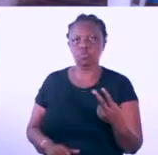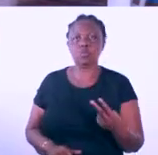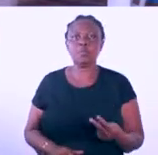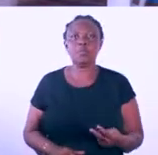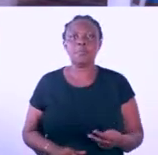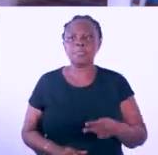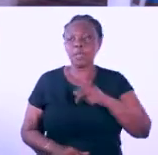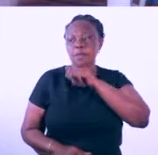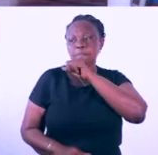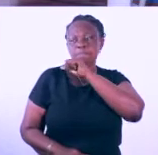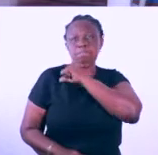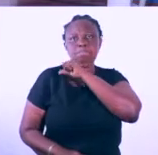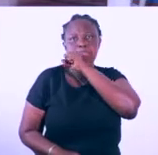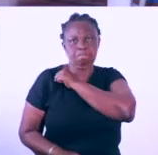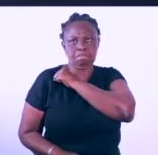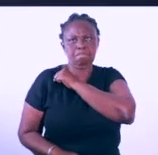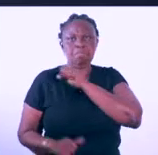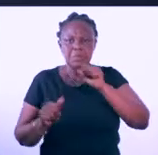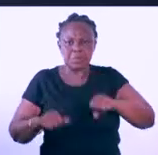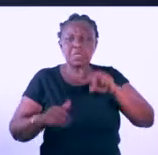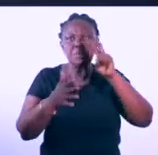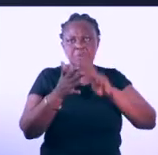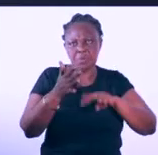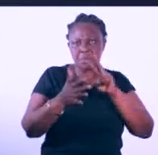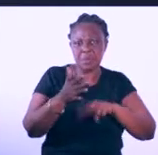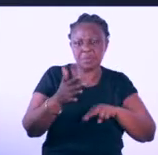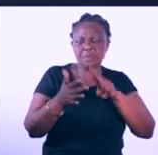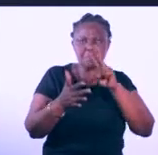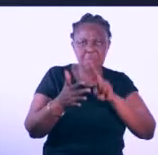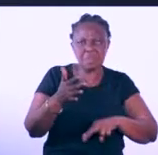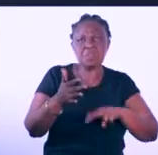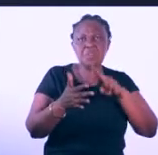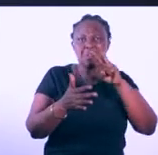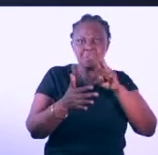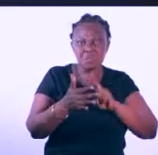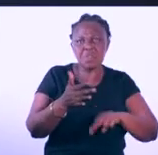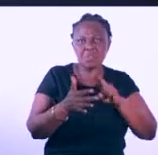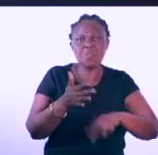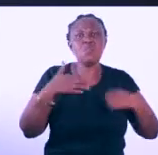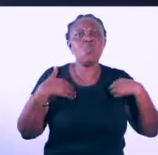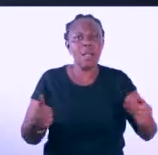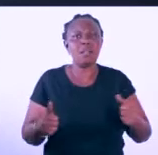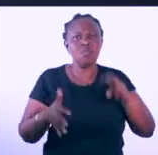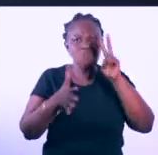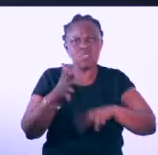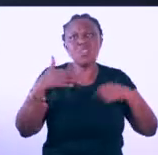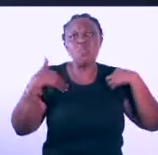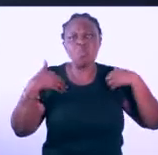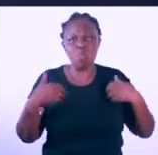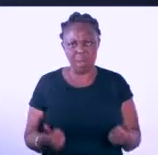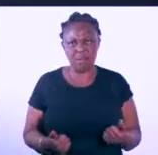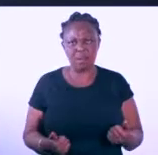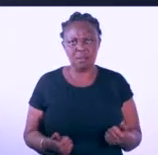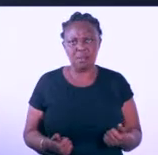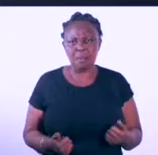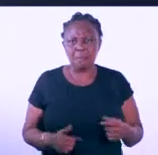She was able to read the paragraph fluently, but when we